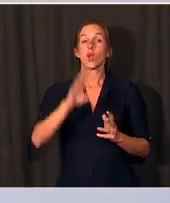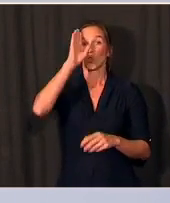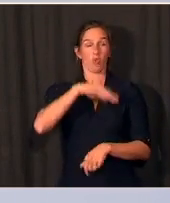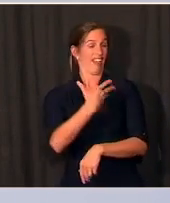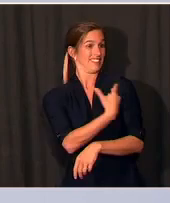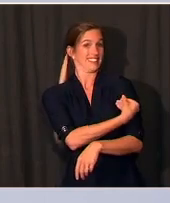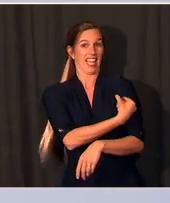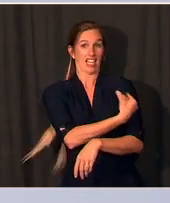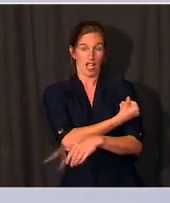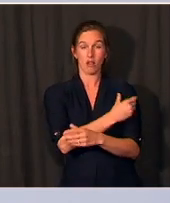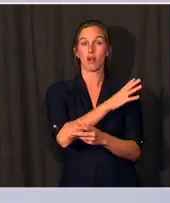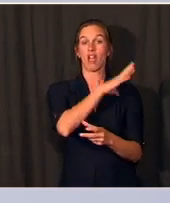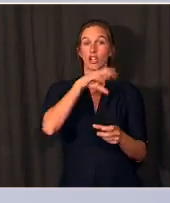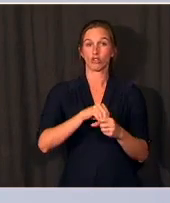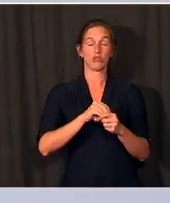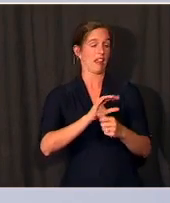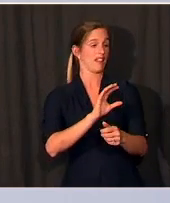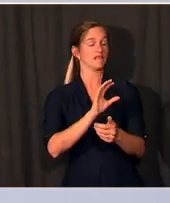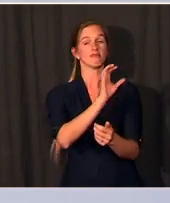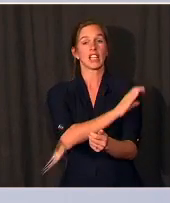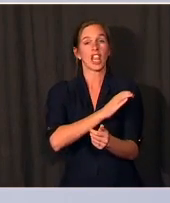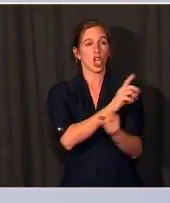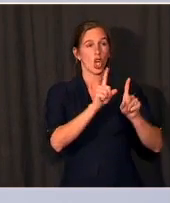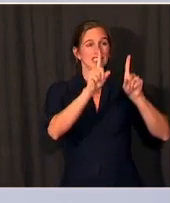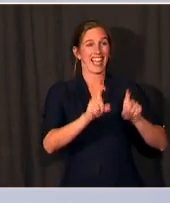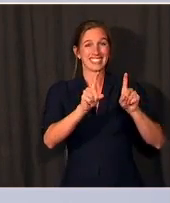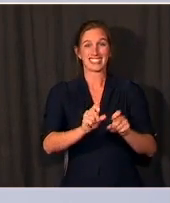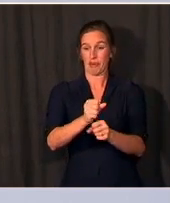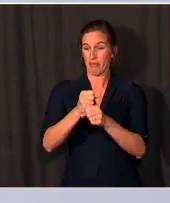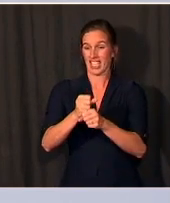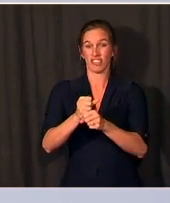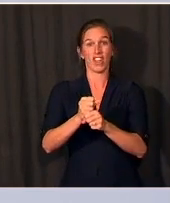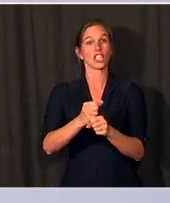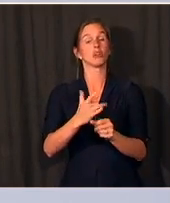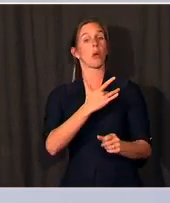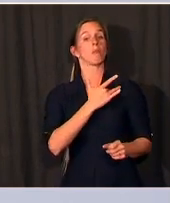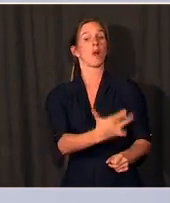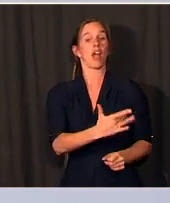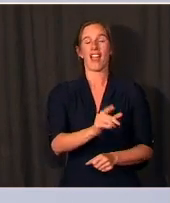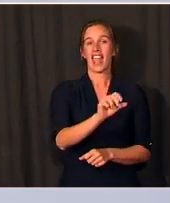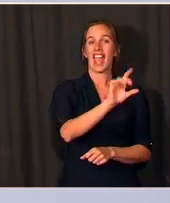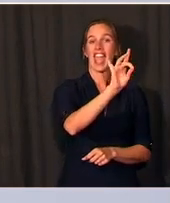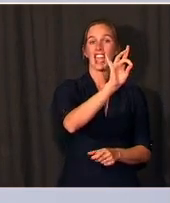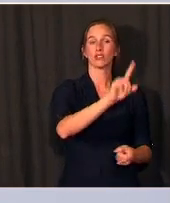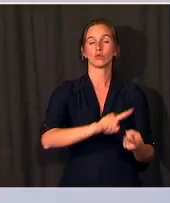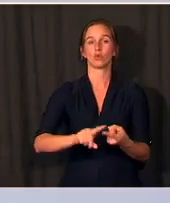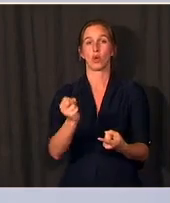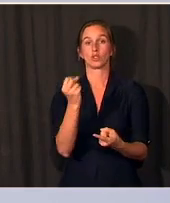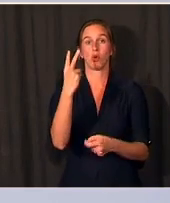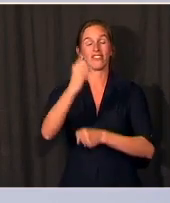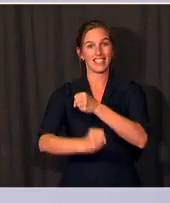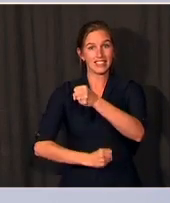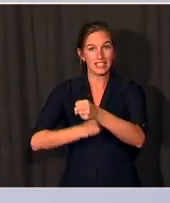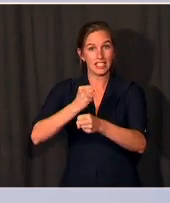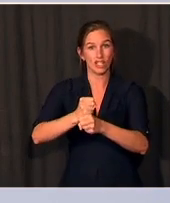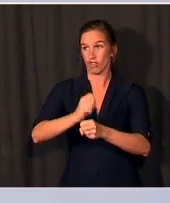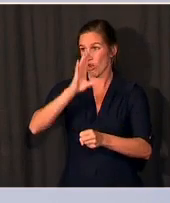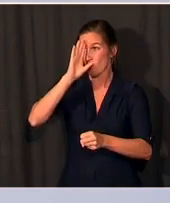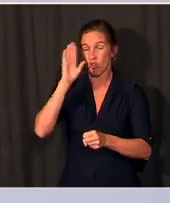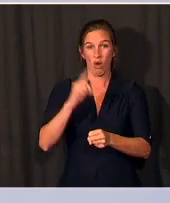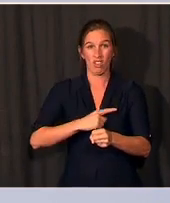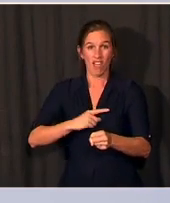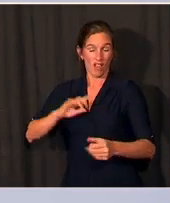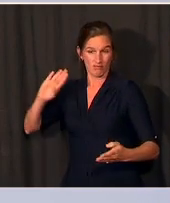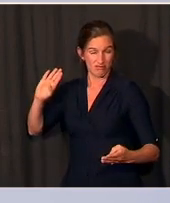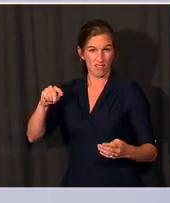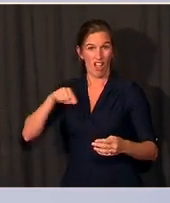vaccine, including clinical tests and manufacturing, can take 8 to 12 years. Through Operation Warp Speed, we're doing it in less than 1